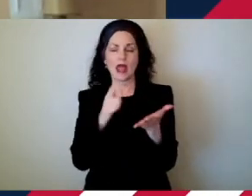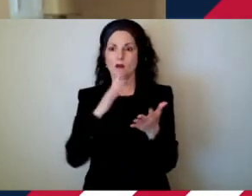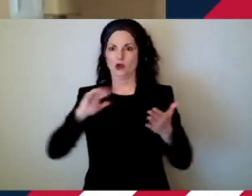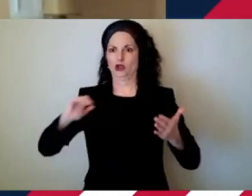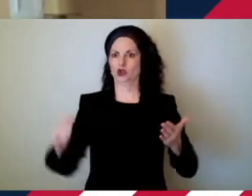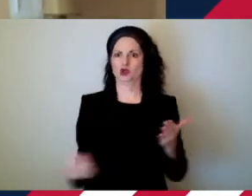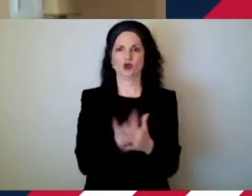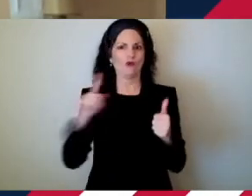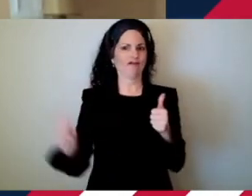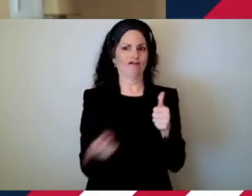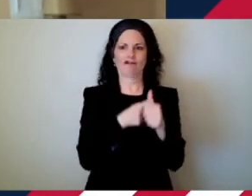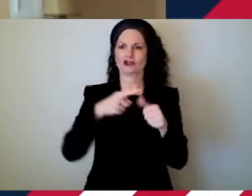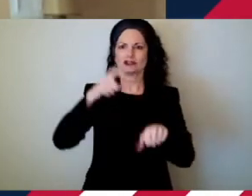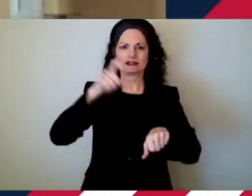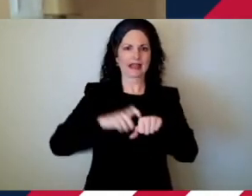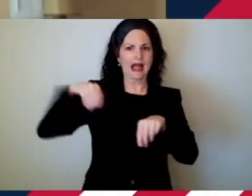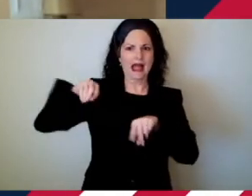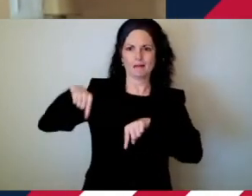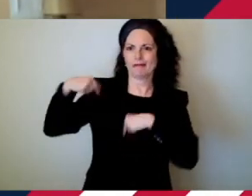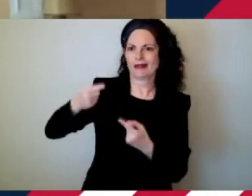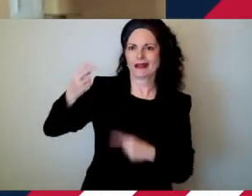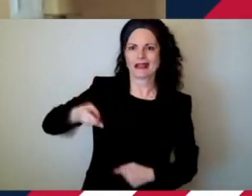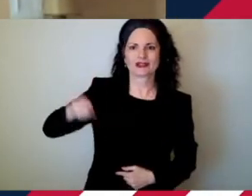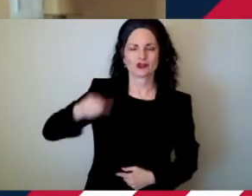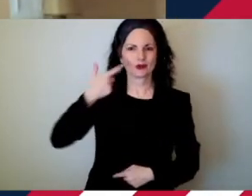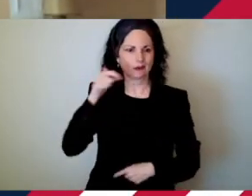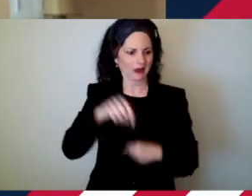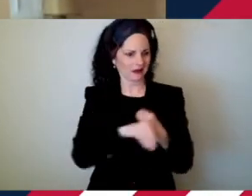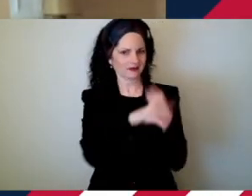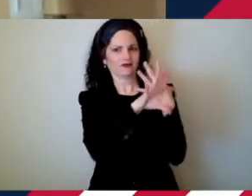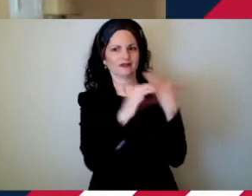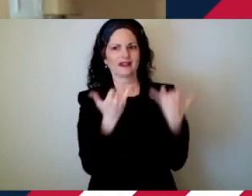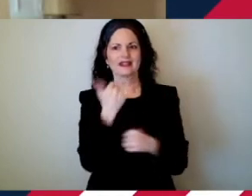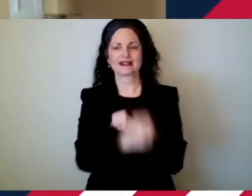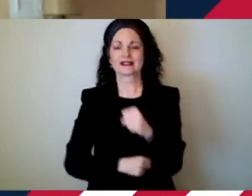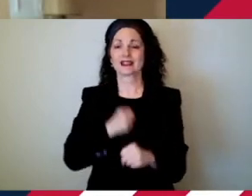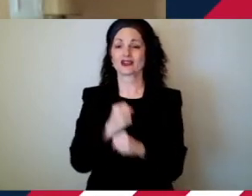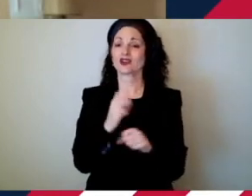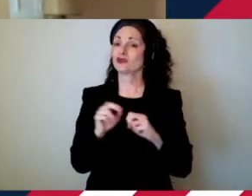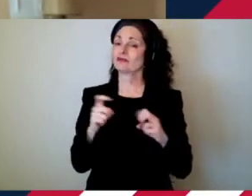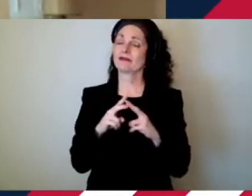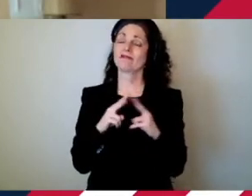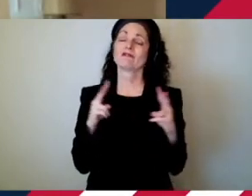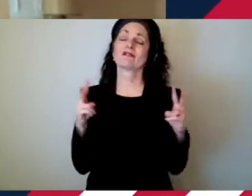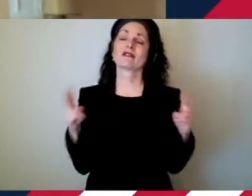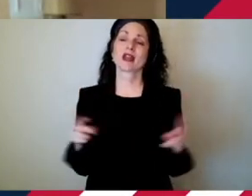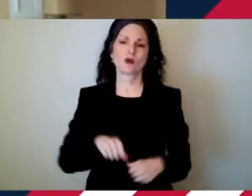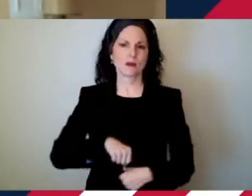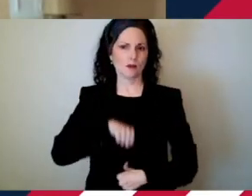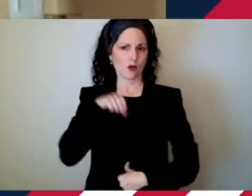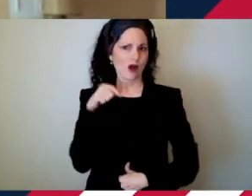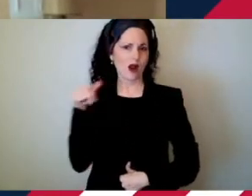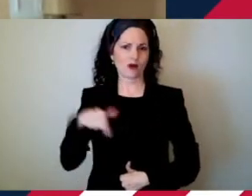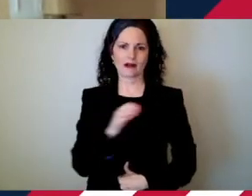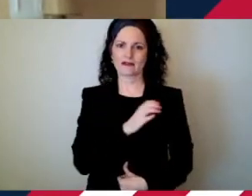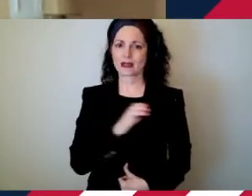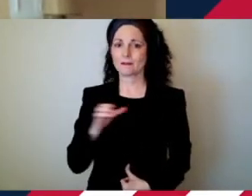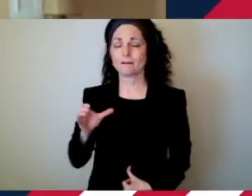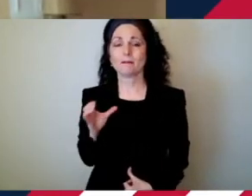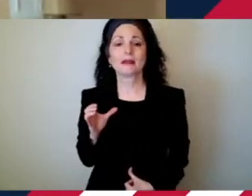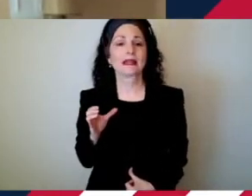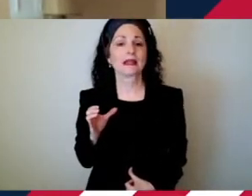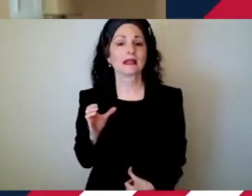that we alone have stood up to. And so I'm very proud of this committee. I'm very proud of the National